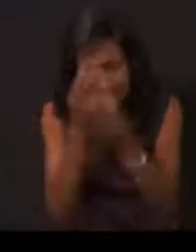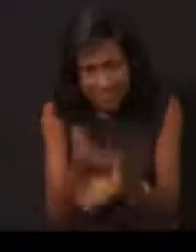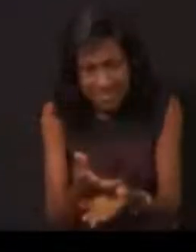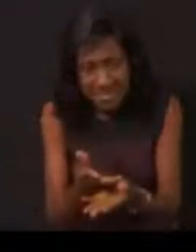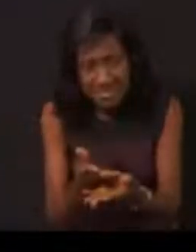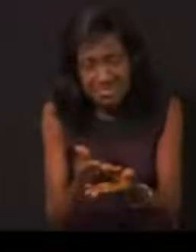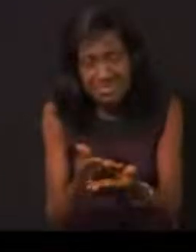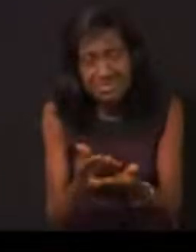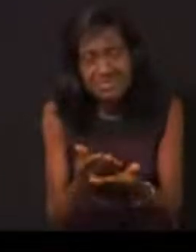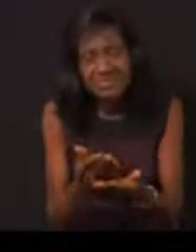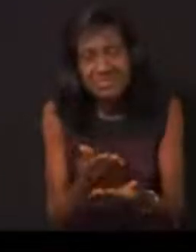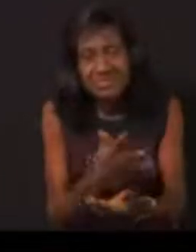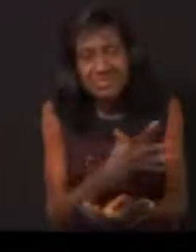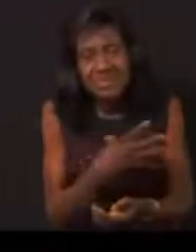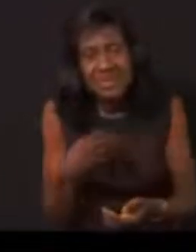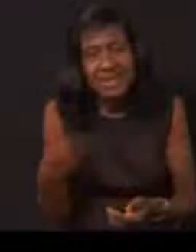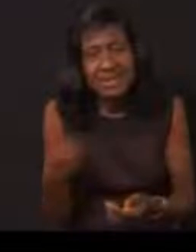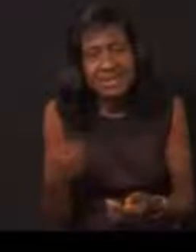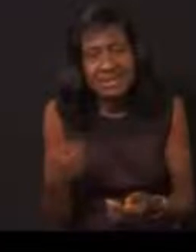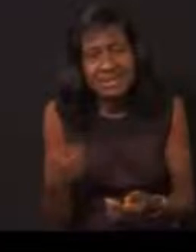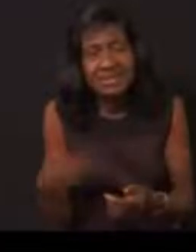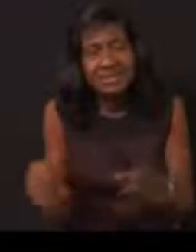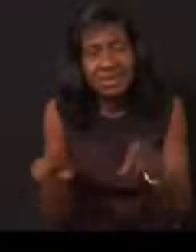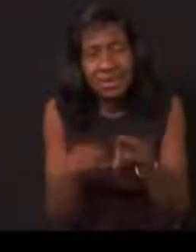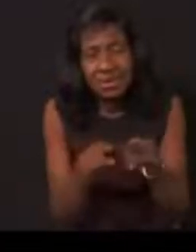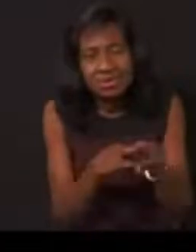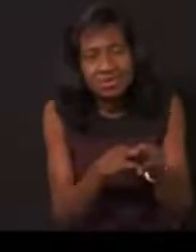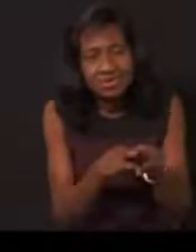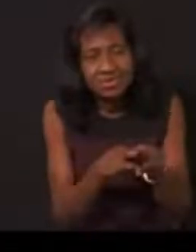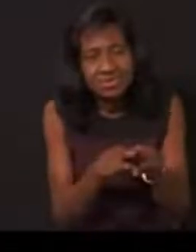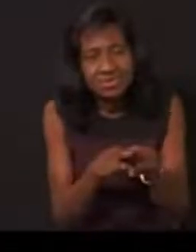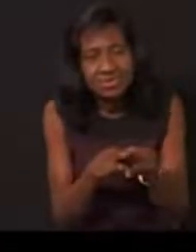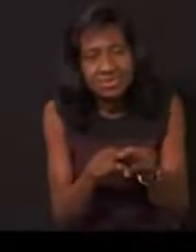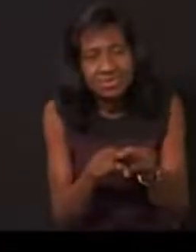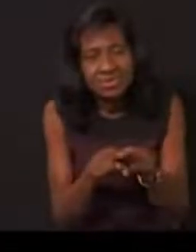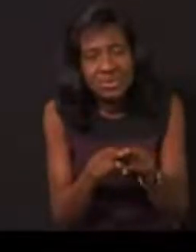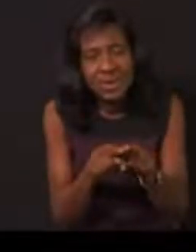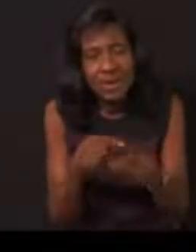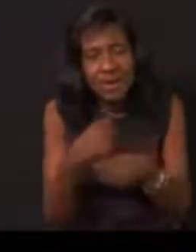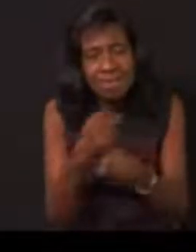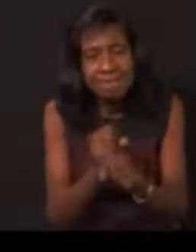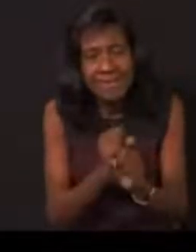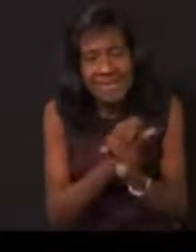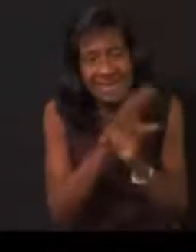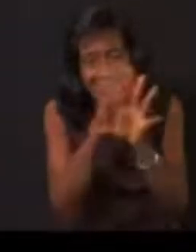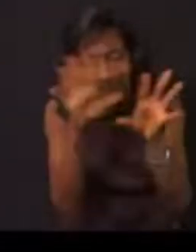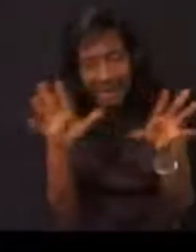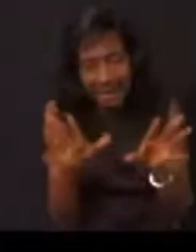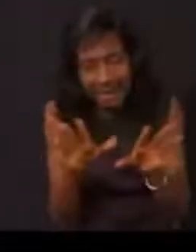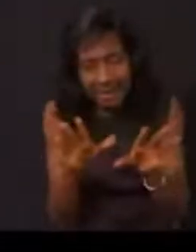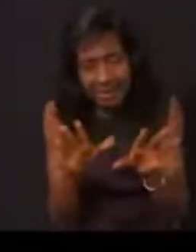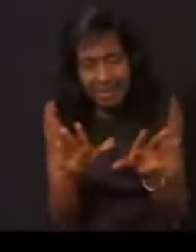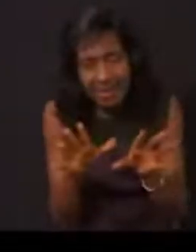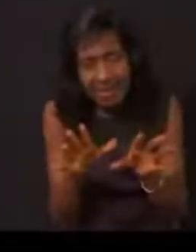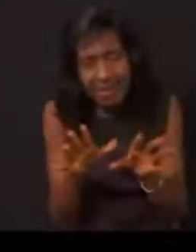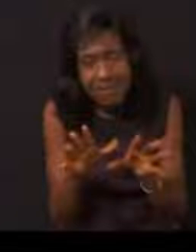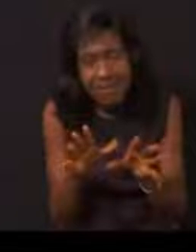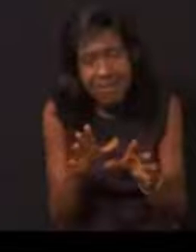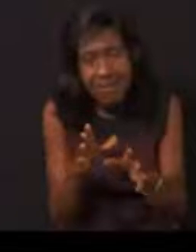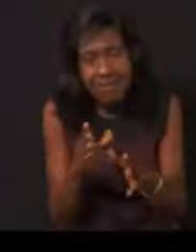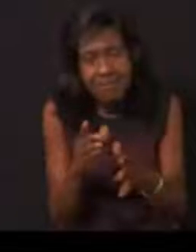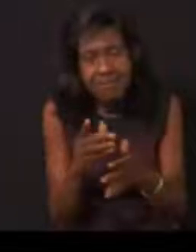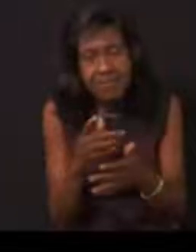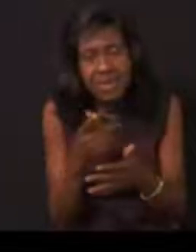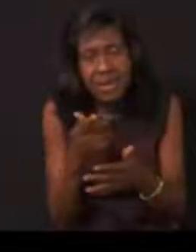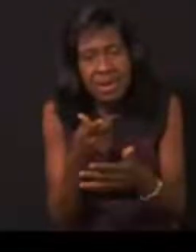every one of you today, and I will also do my best to clarify and expand on the viewpoint and